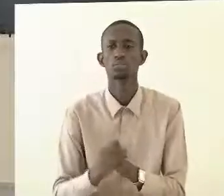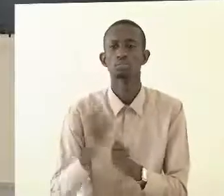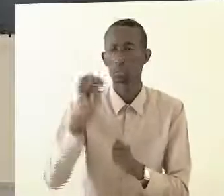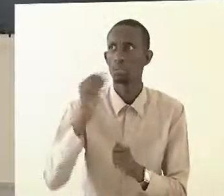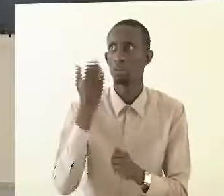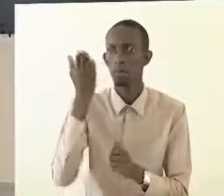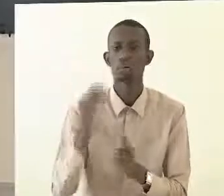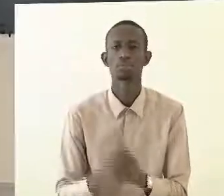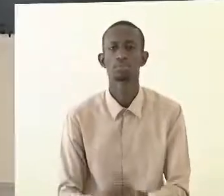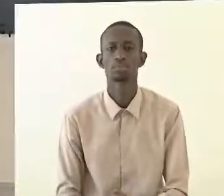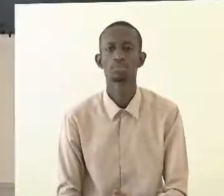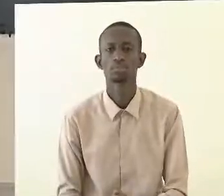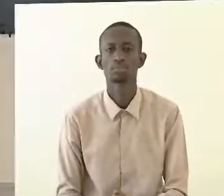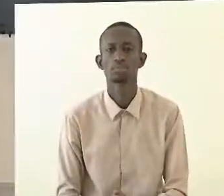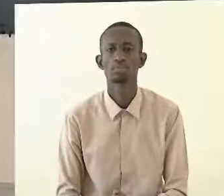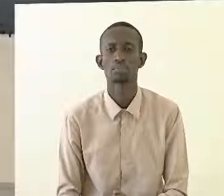instance.